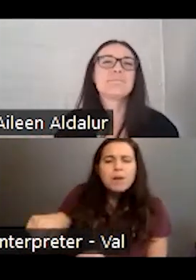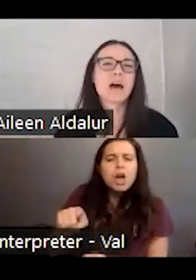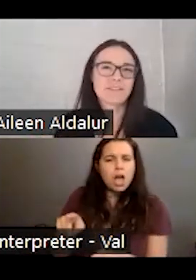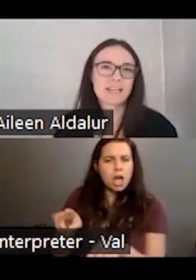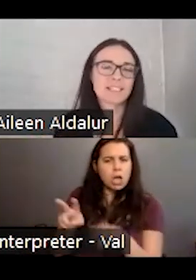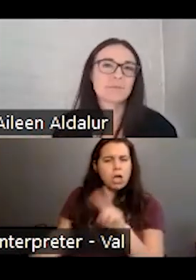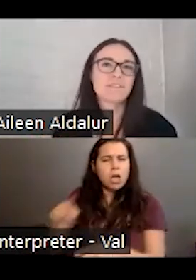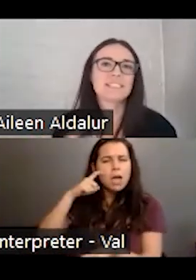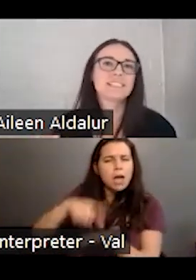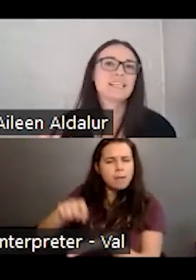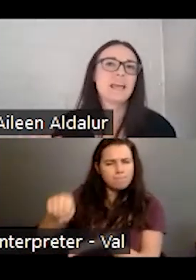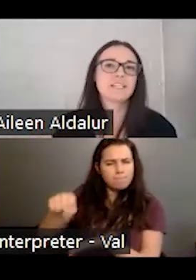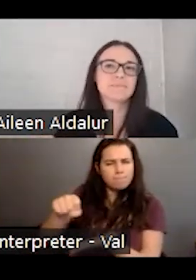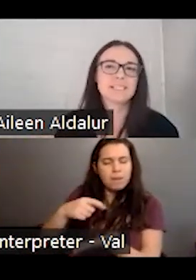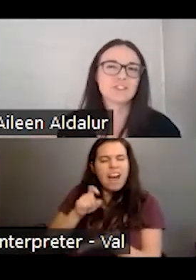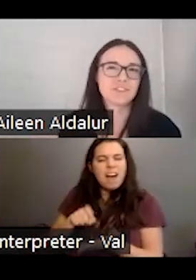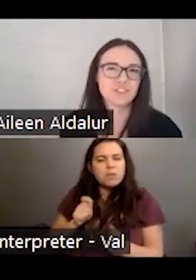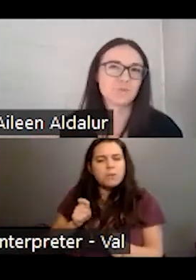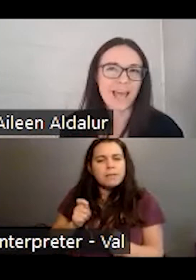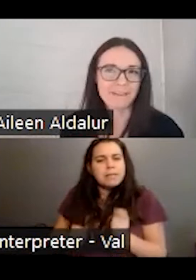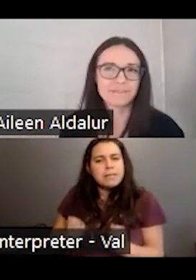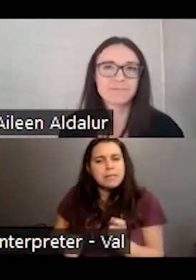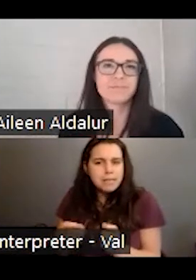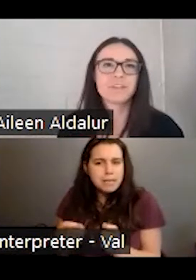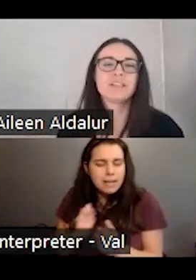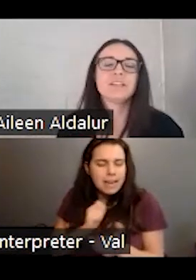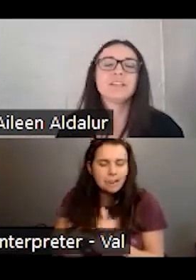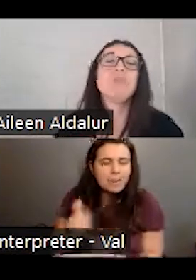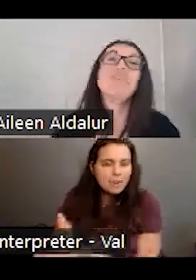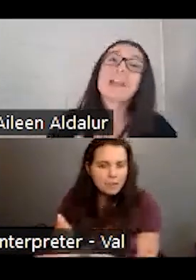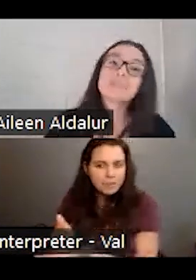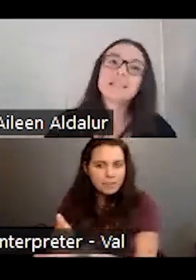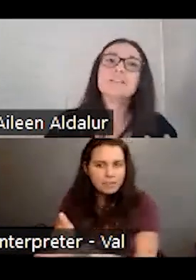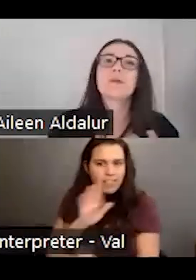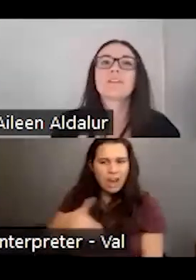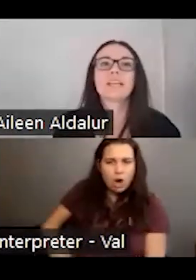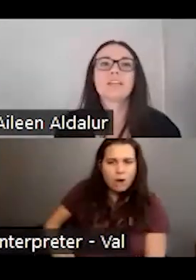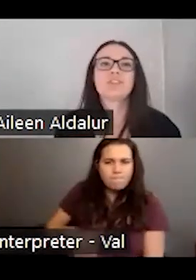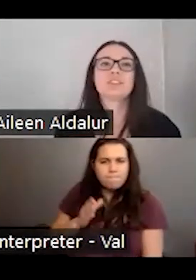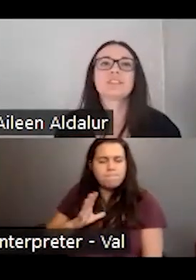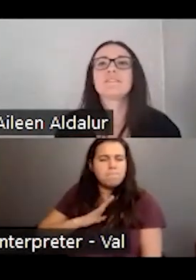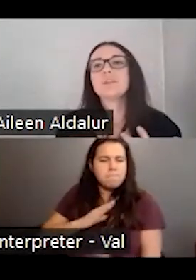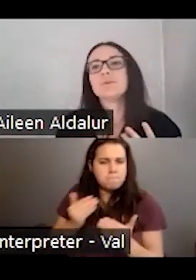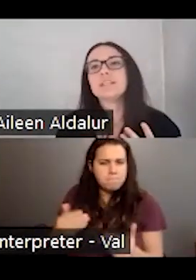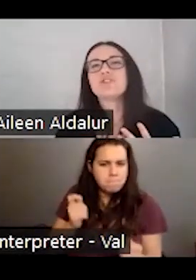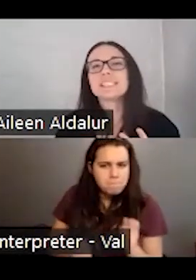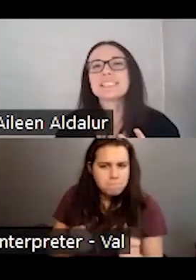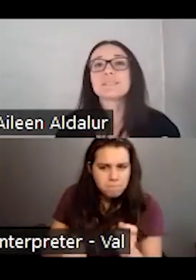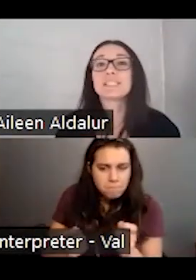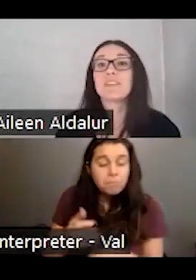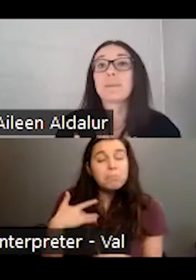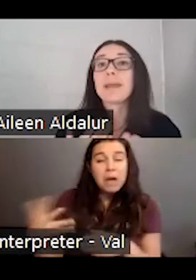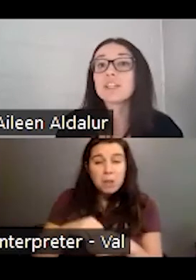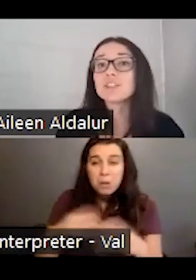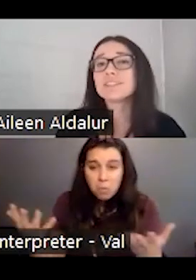a need to modify some of the existing evidence-based interventions we have. Generally, their modifications have included